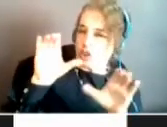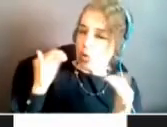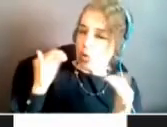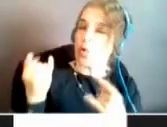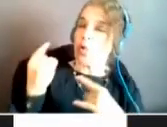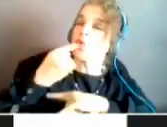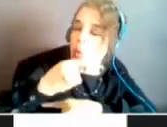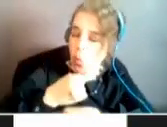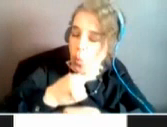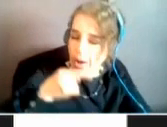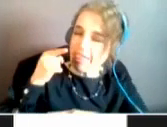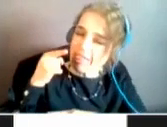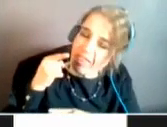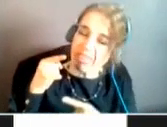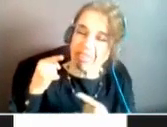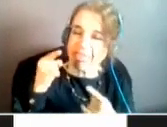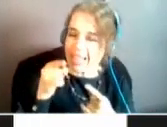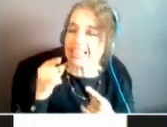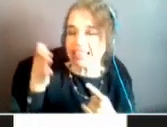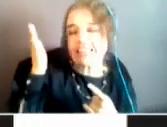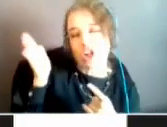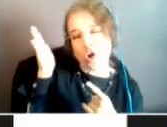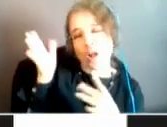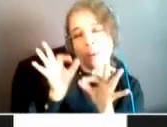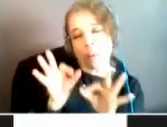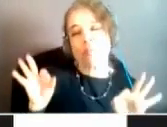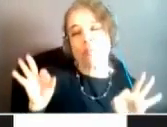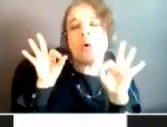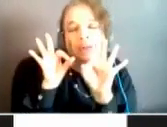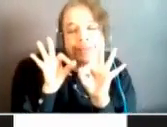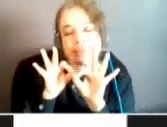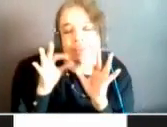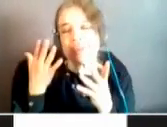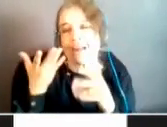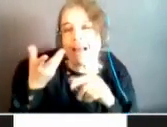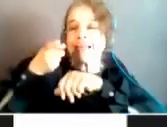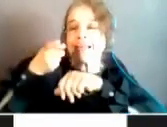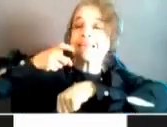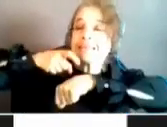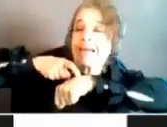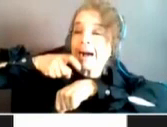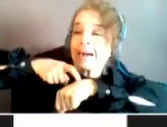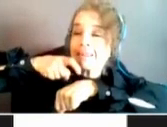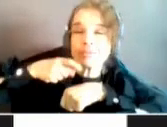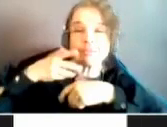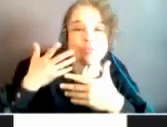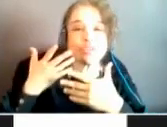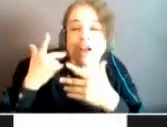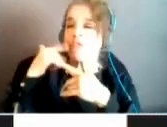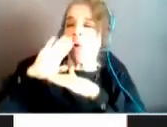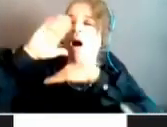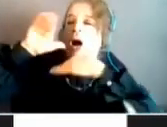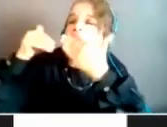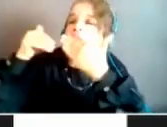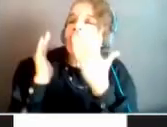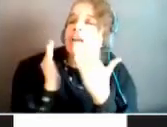today, because I think this is a particularly important, you know, time, you know, for all of us,